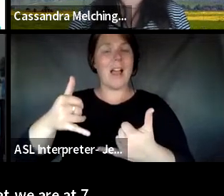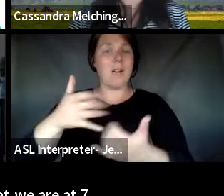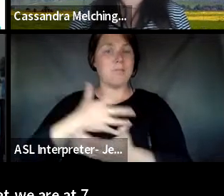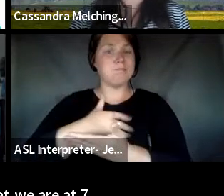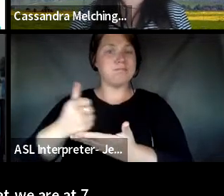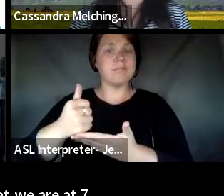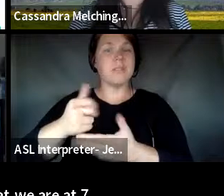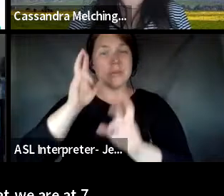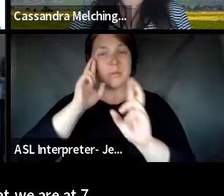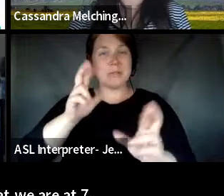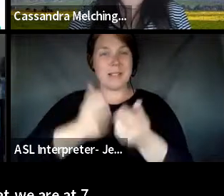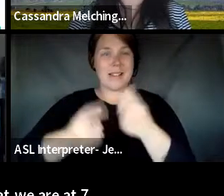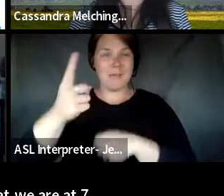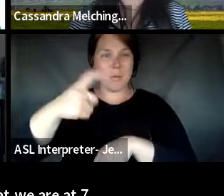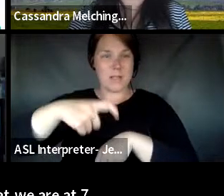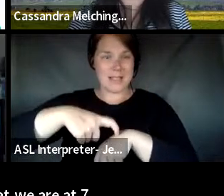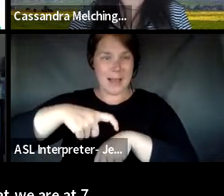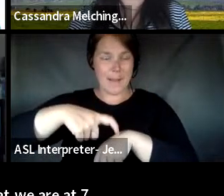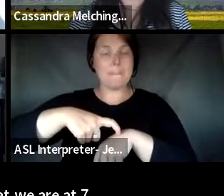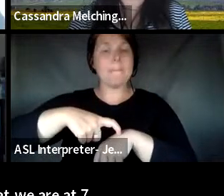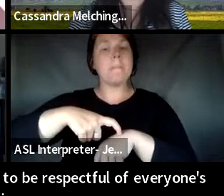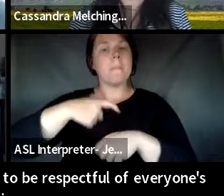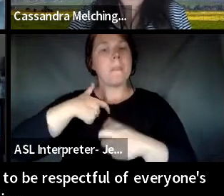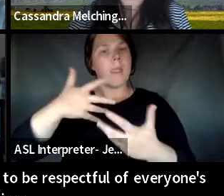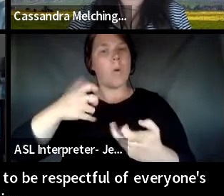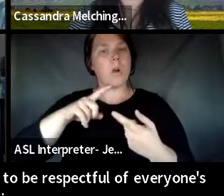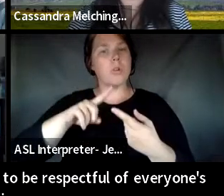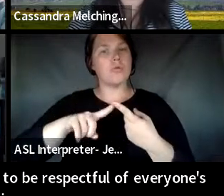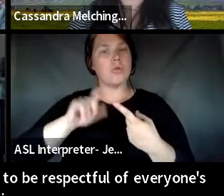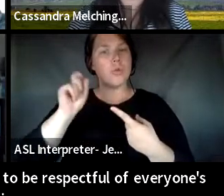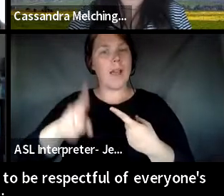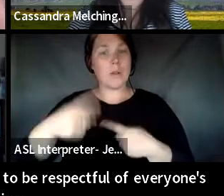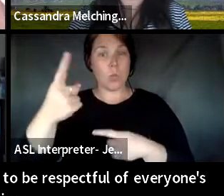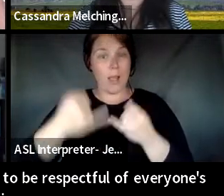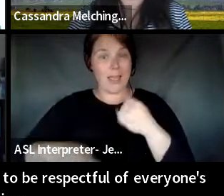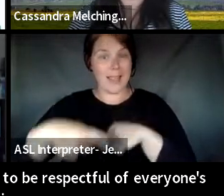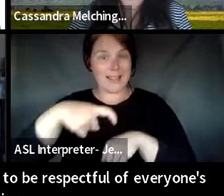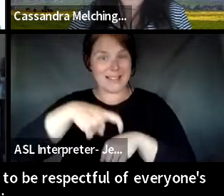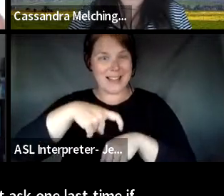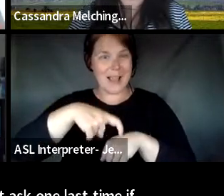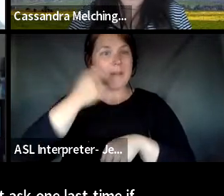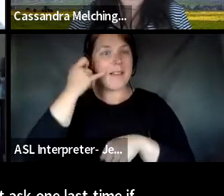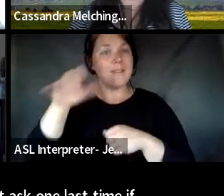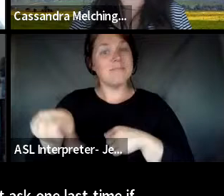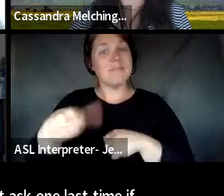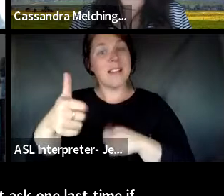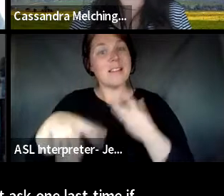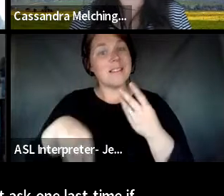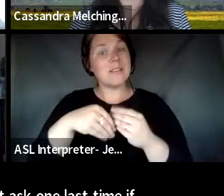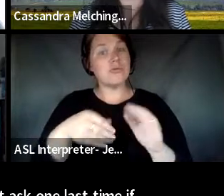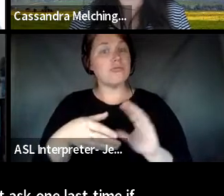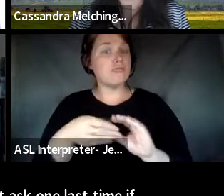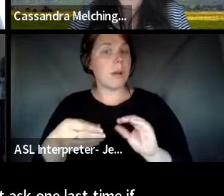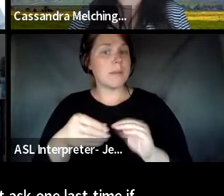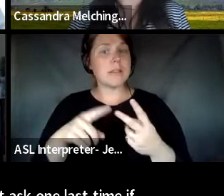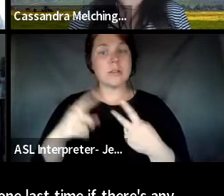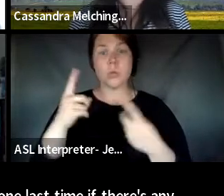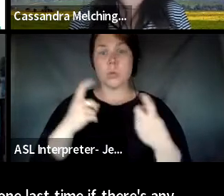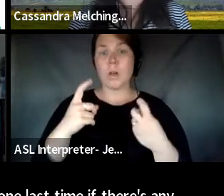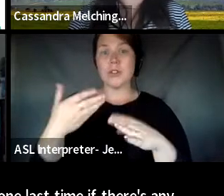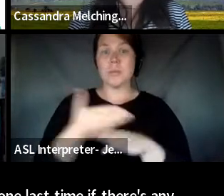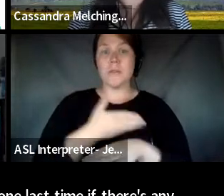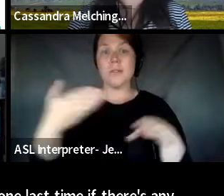everyone's time, I would like to just ask one last time if there's any additional comments, questions before we sign